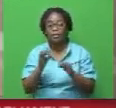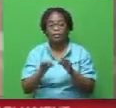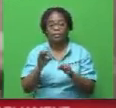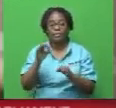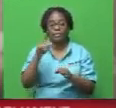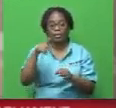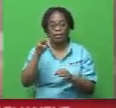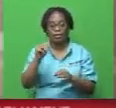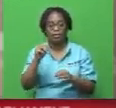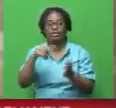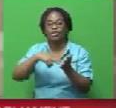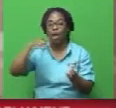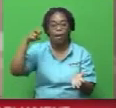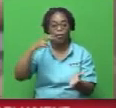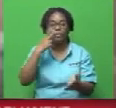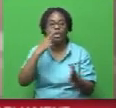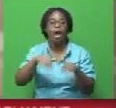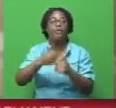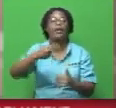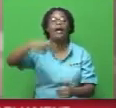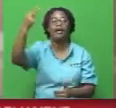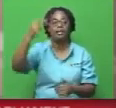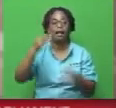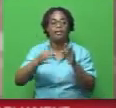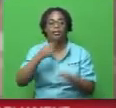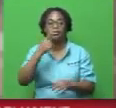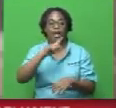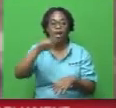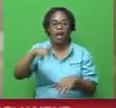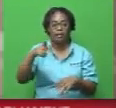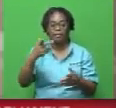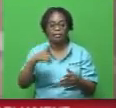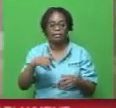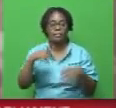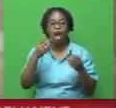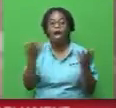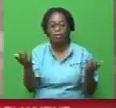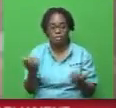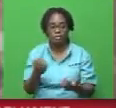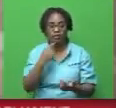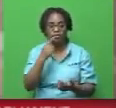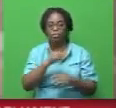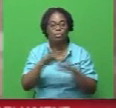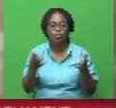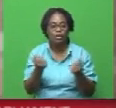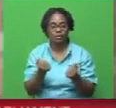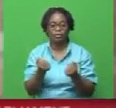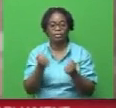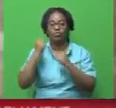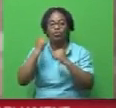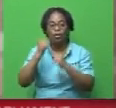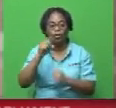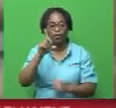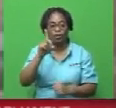side, they say left or right. And that is what they want. They do not want a strong DPP office, a